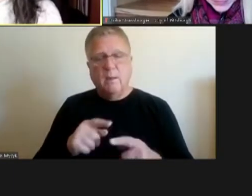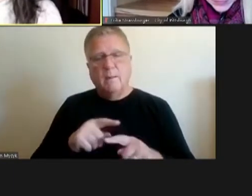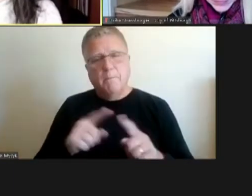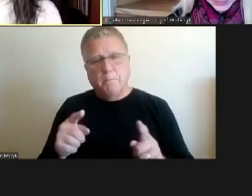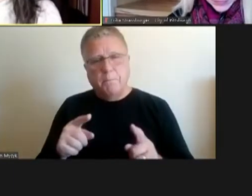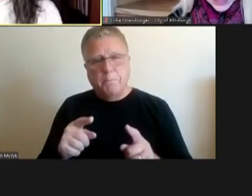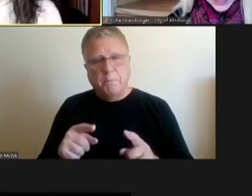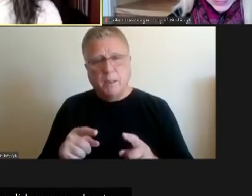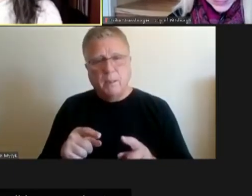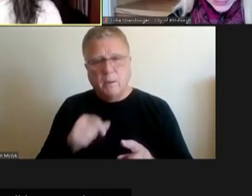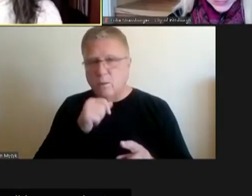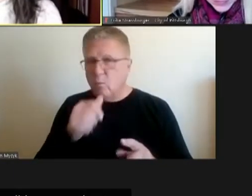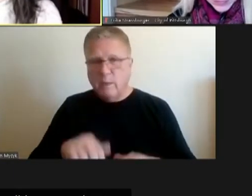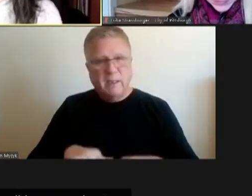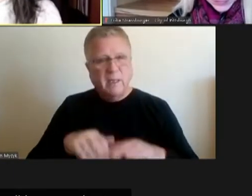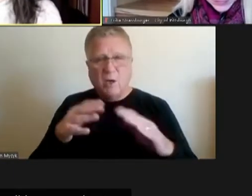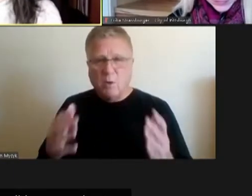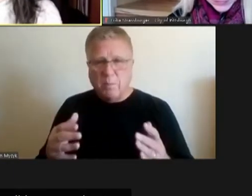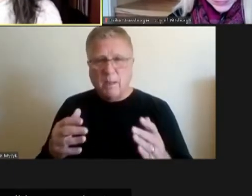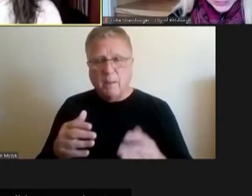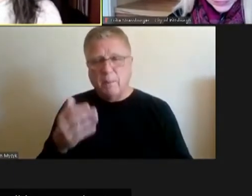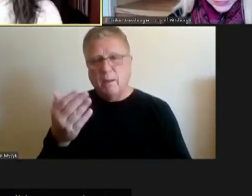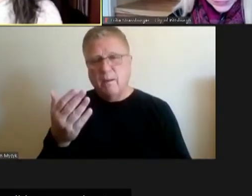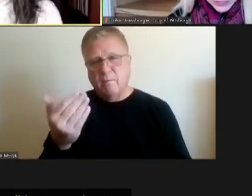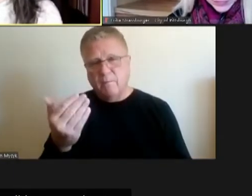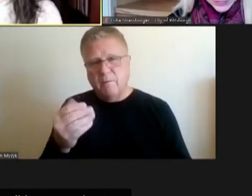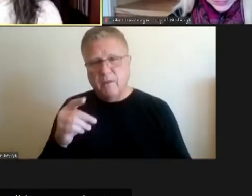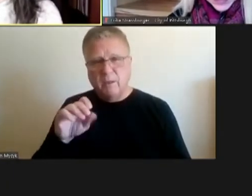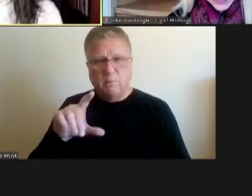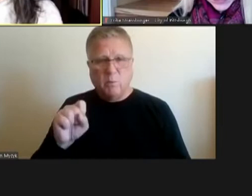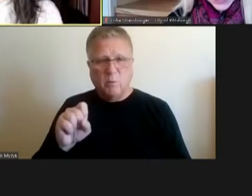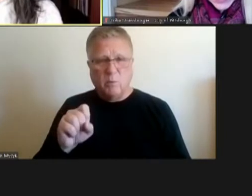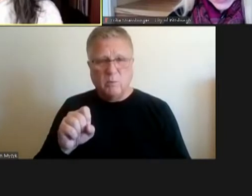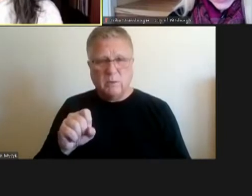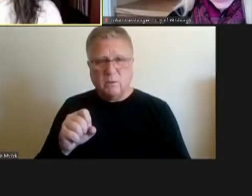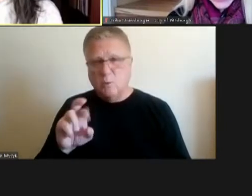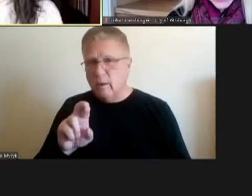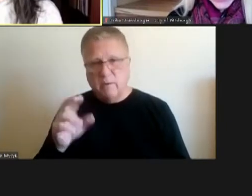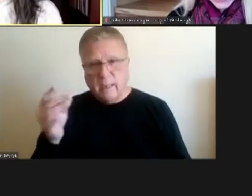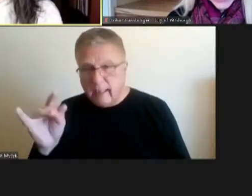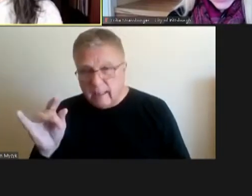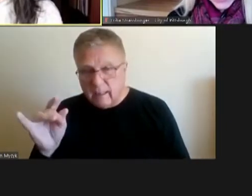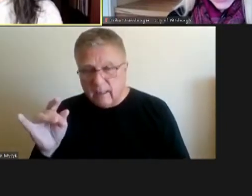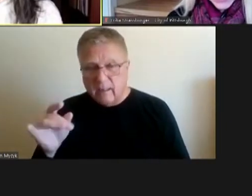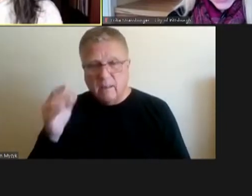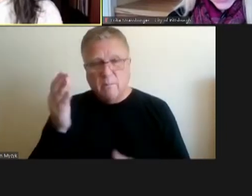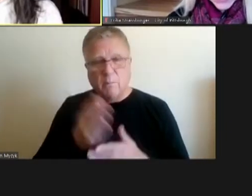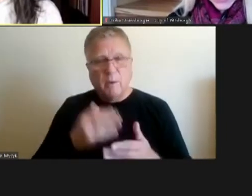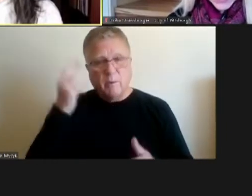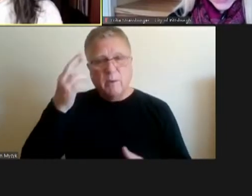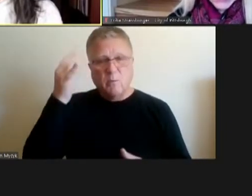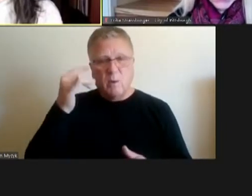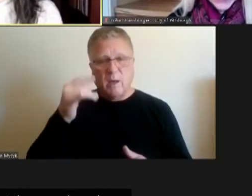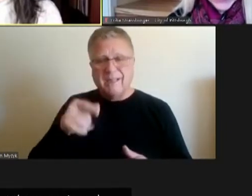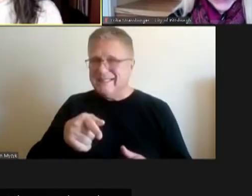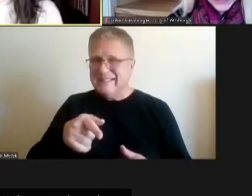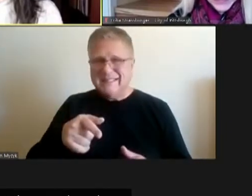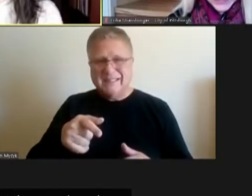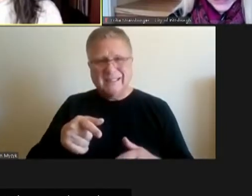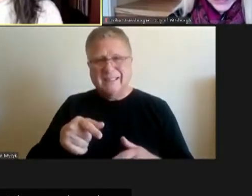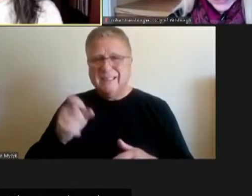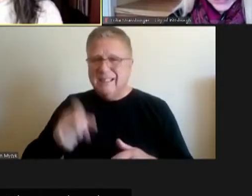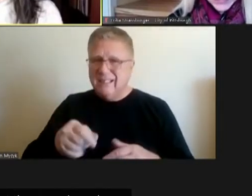about 15 pools this year, maybe 18. And part of the reason why is that they were in such bad repair